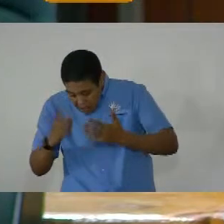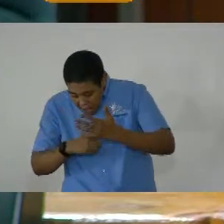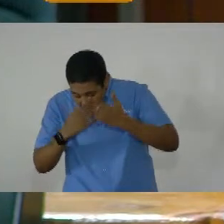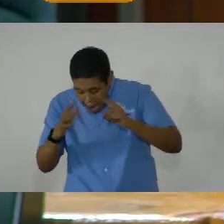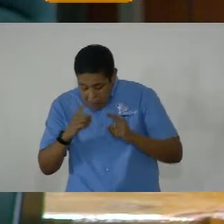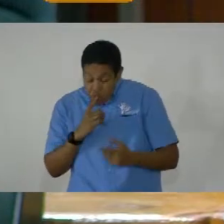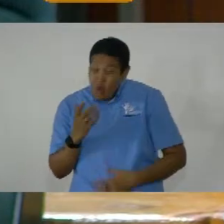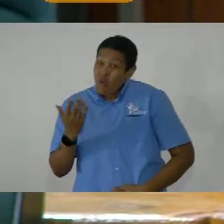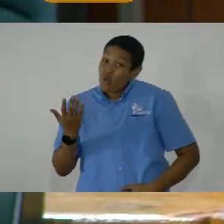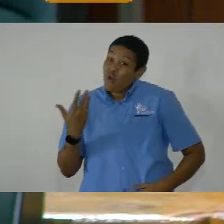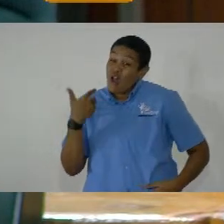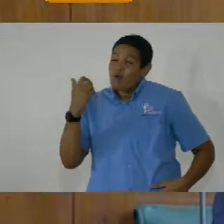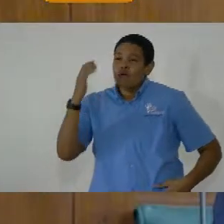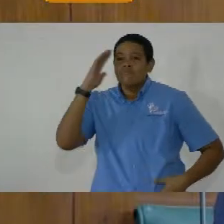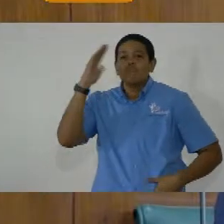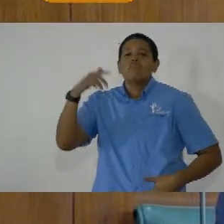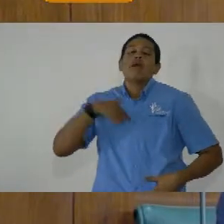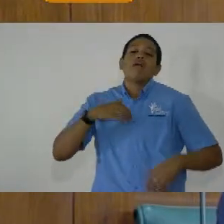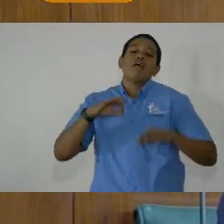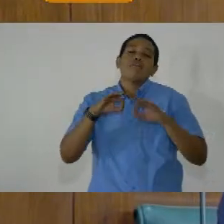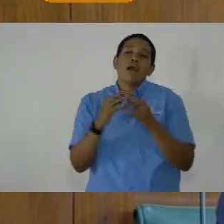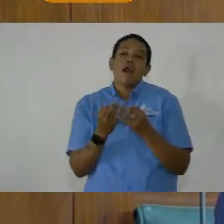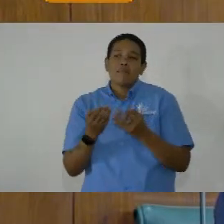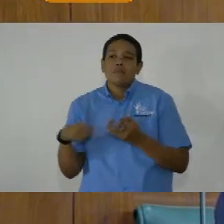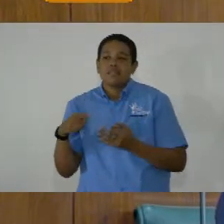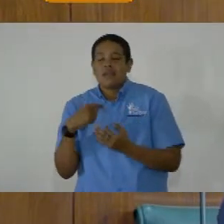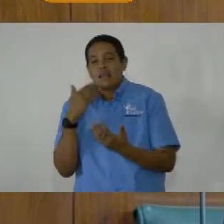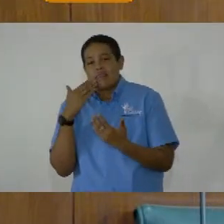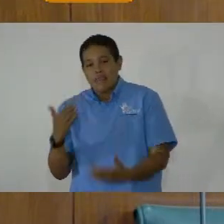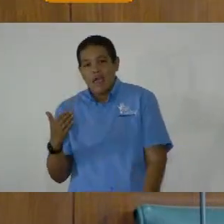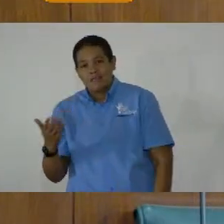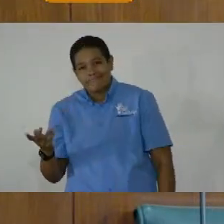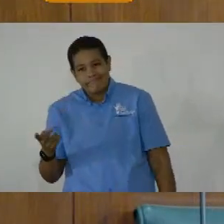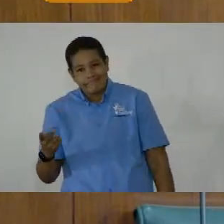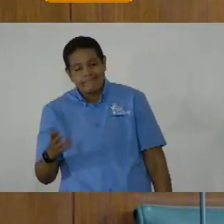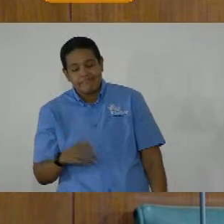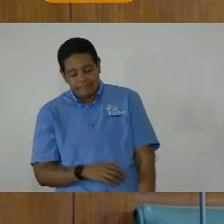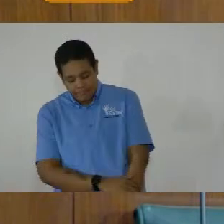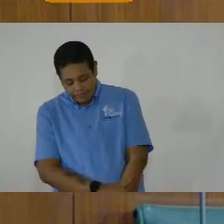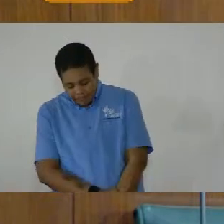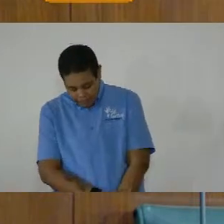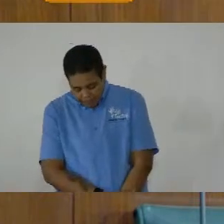I give a shout out to them and thank you.